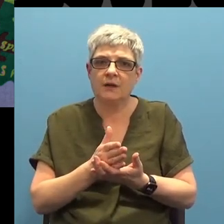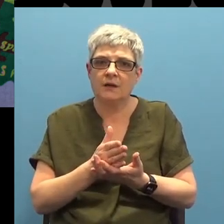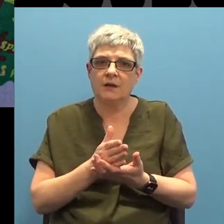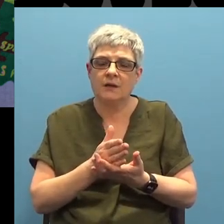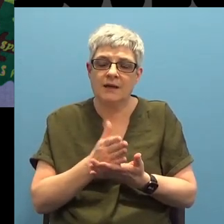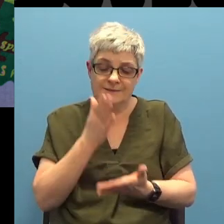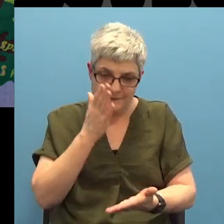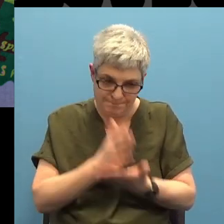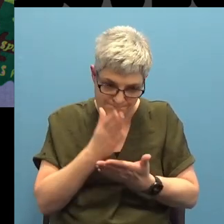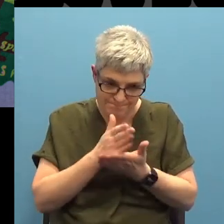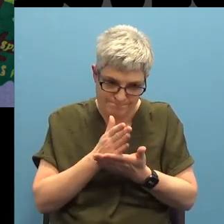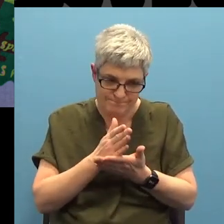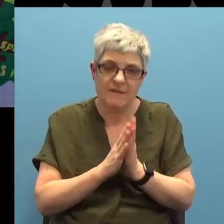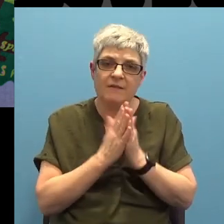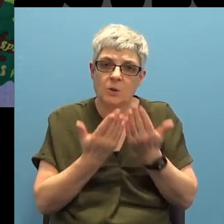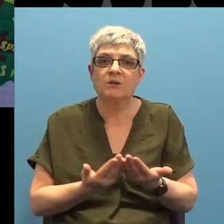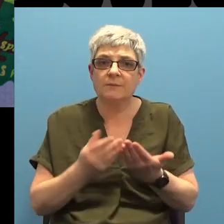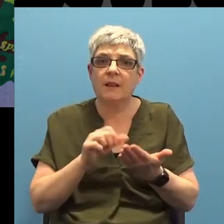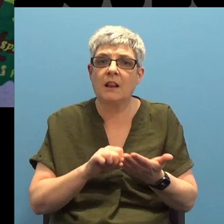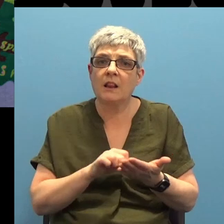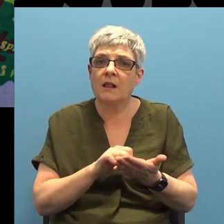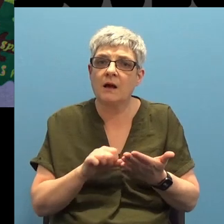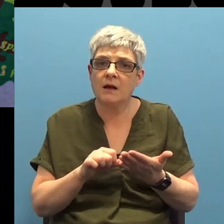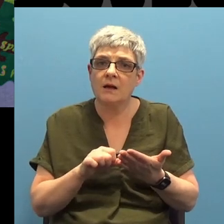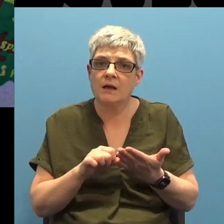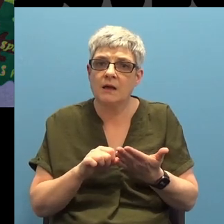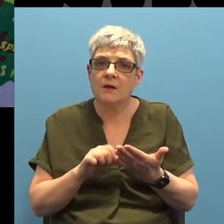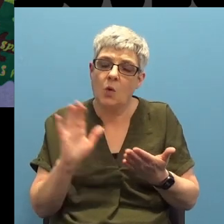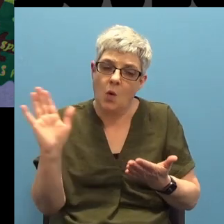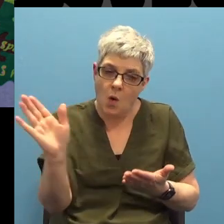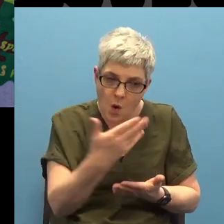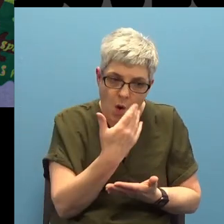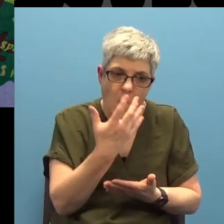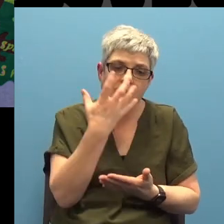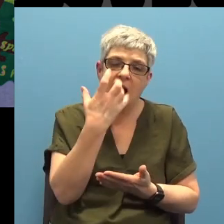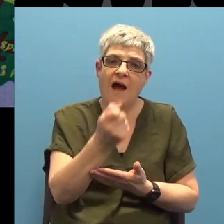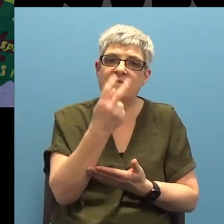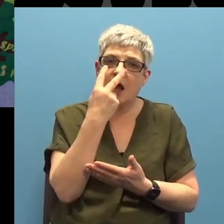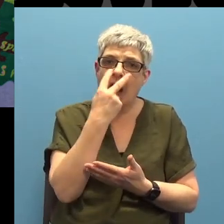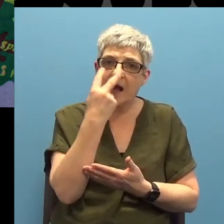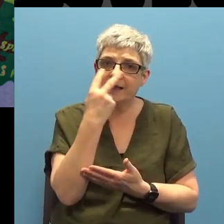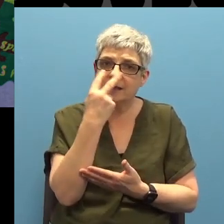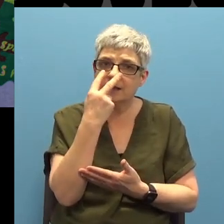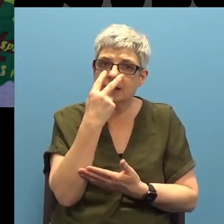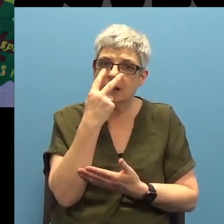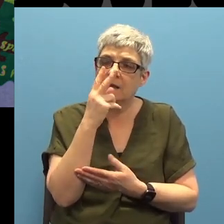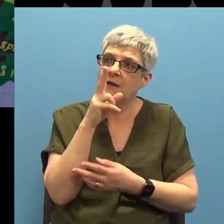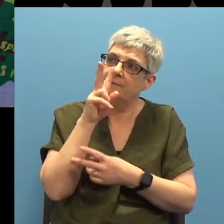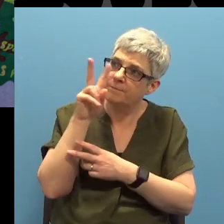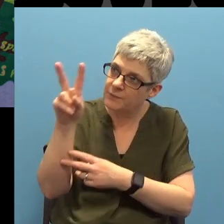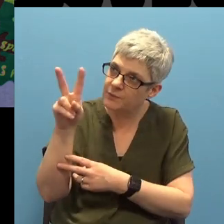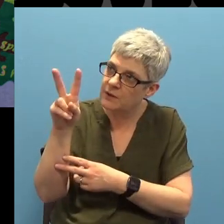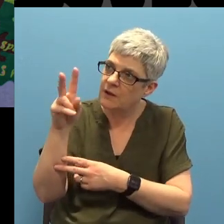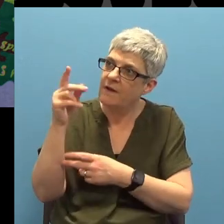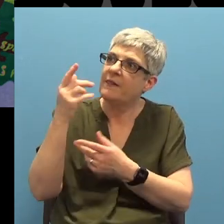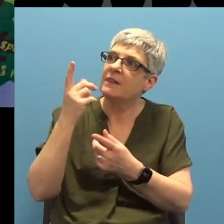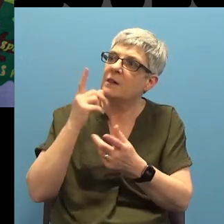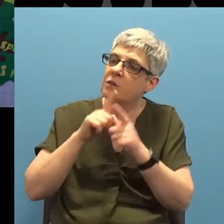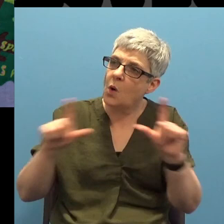It is a certainty of the gospel, and it is that we all have our eyes fixed on the day of the Lord's